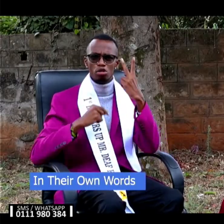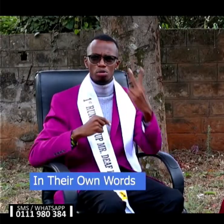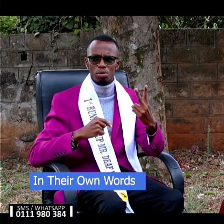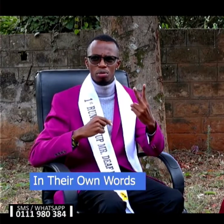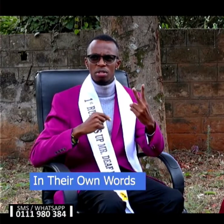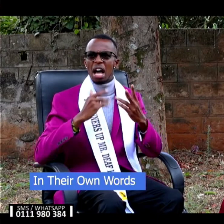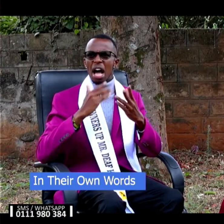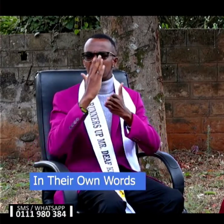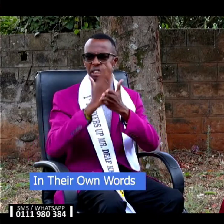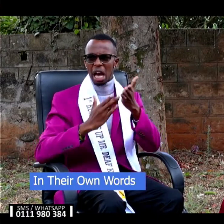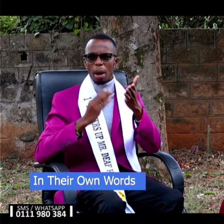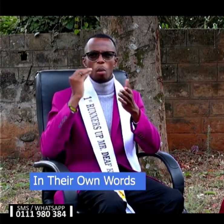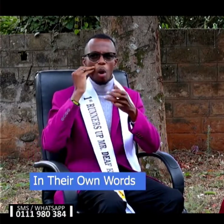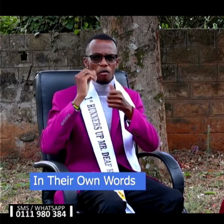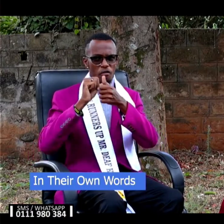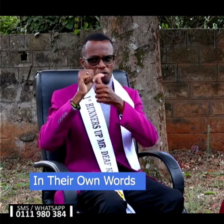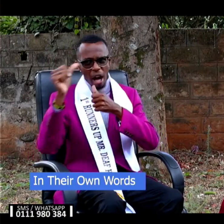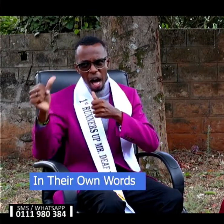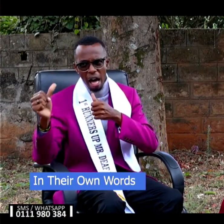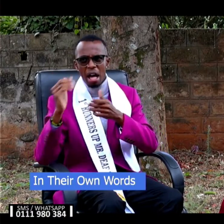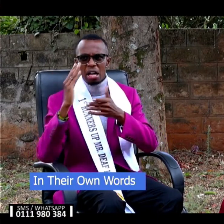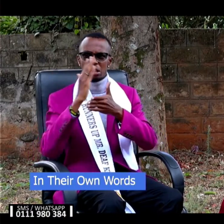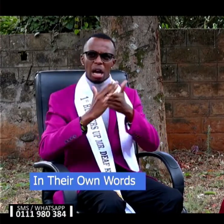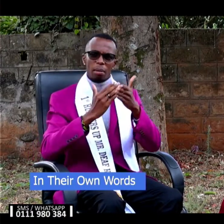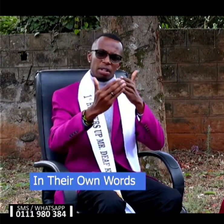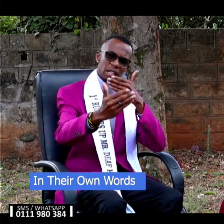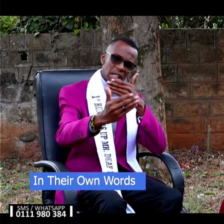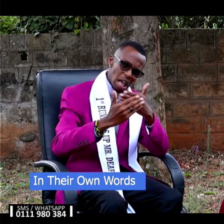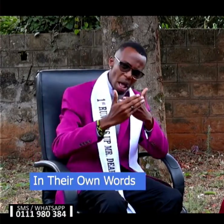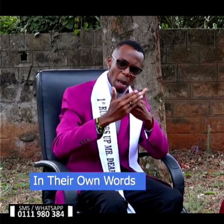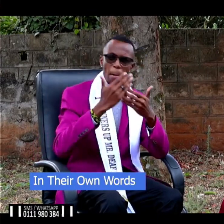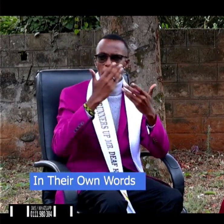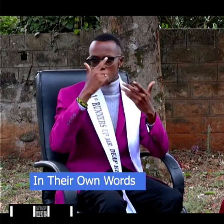Because the reason why we had 2 male,